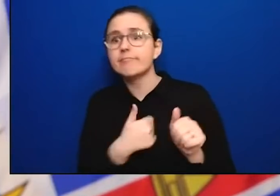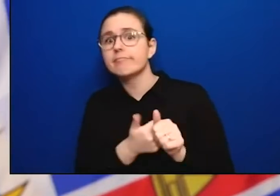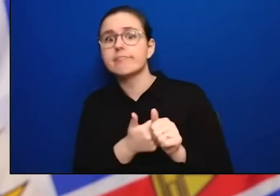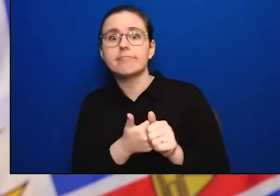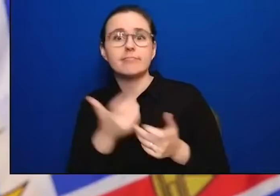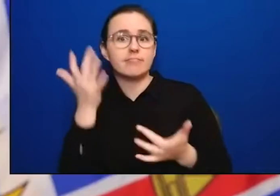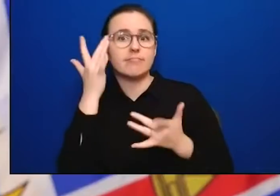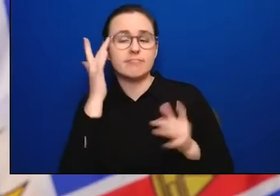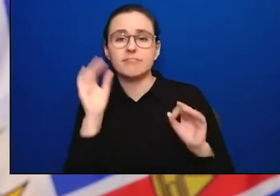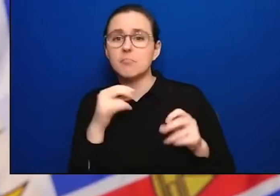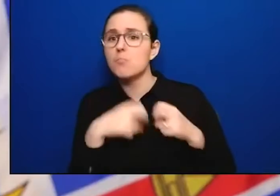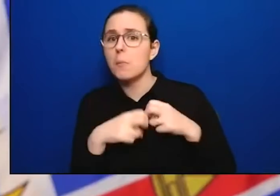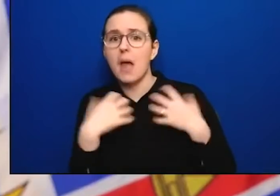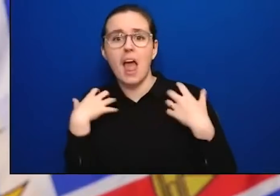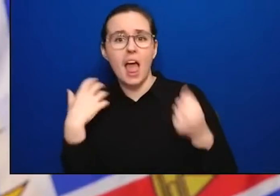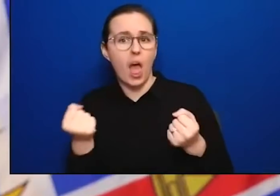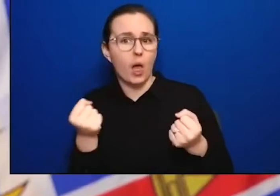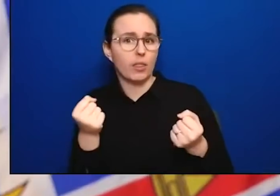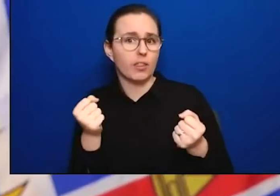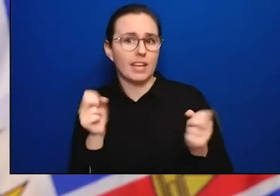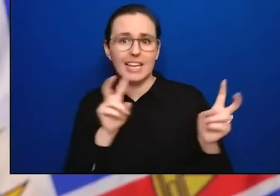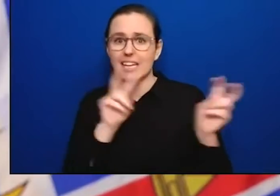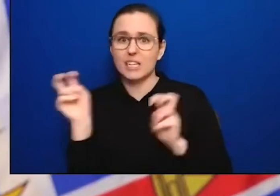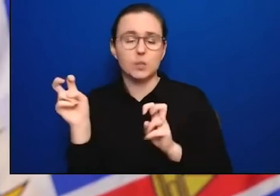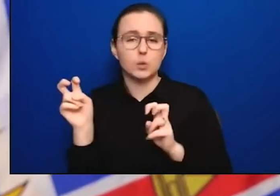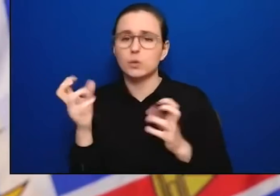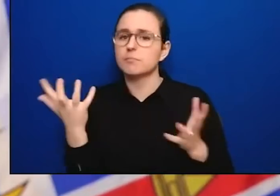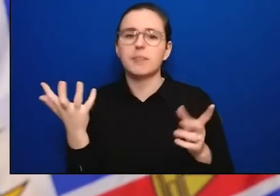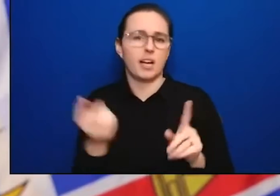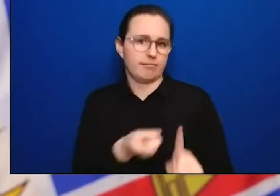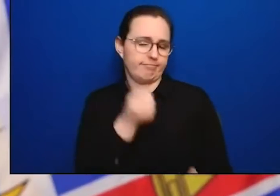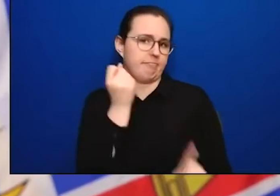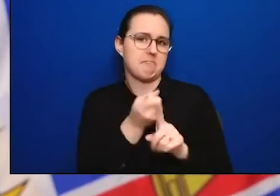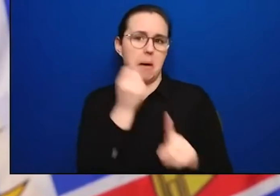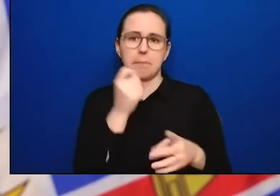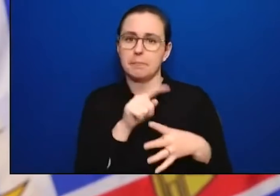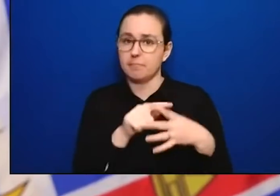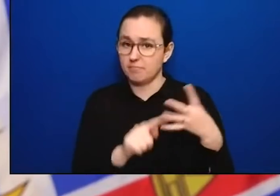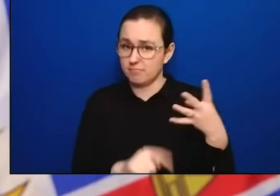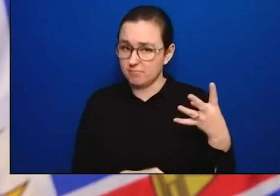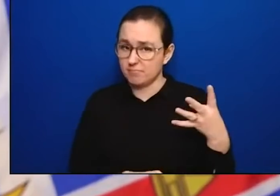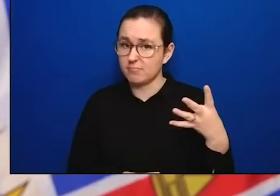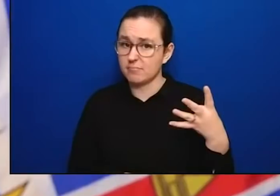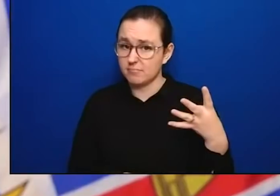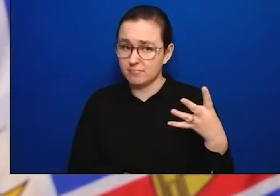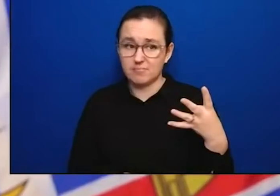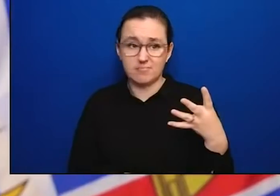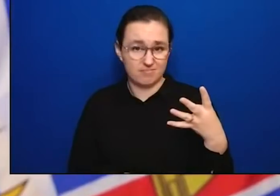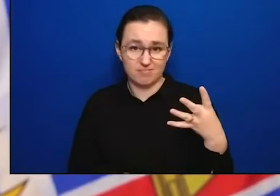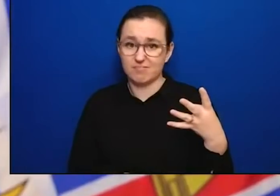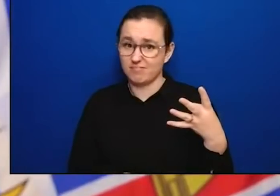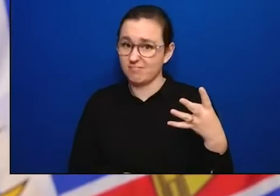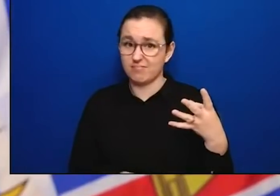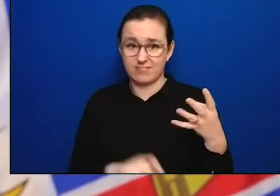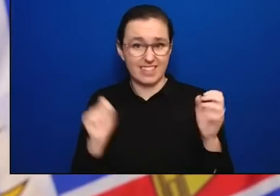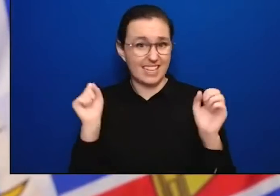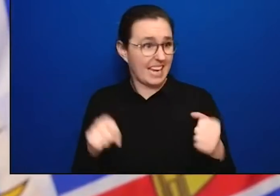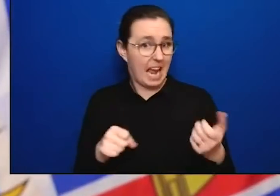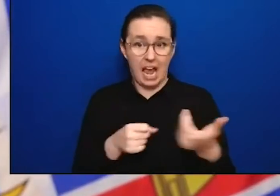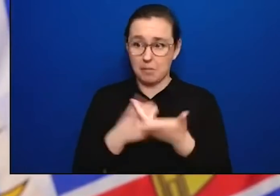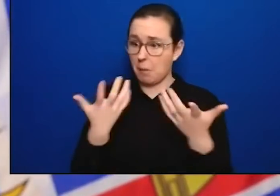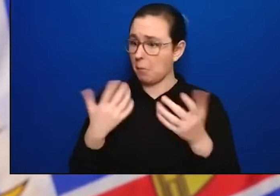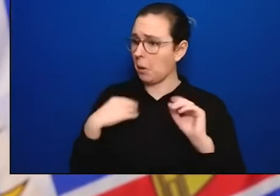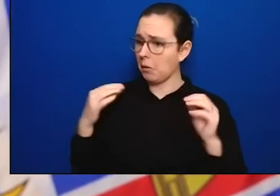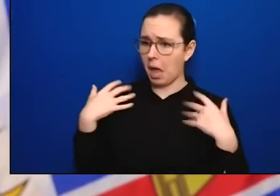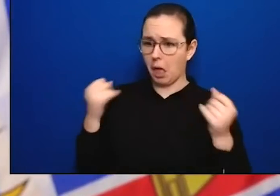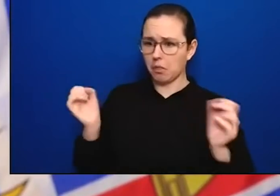did not, as far as we know, have any underlying illnesses. So it can affect some people more than others. As we get older,